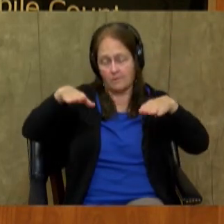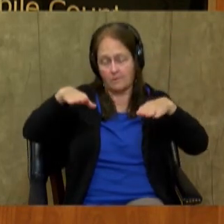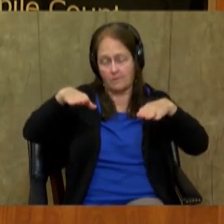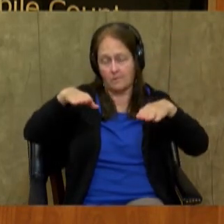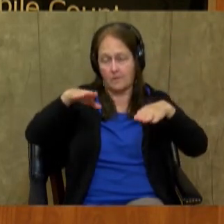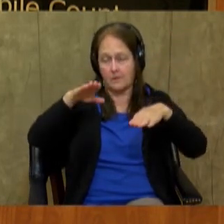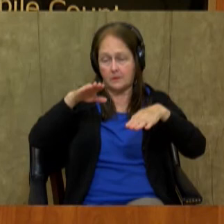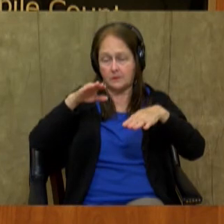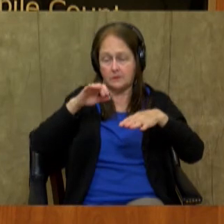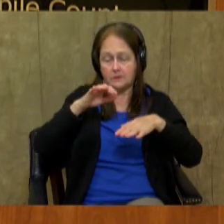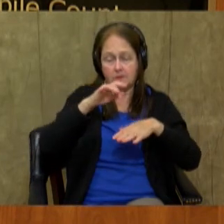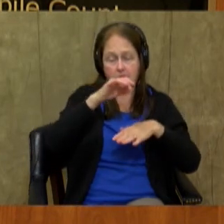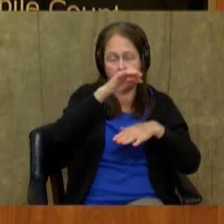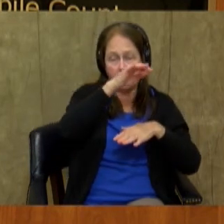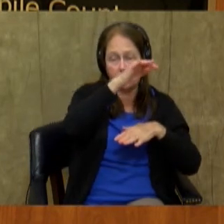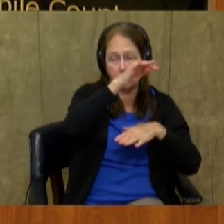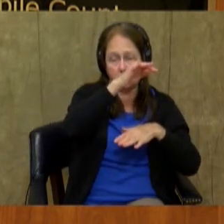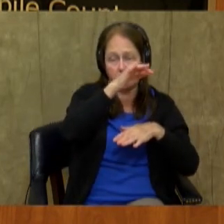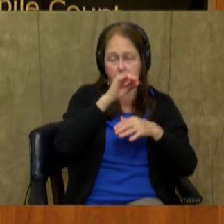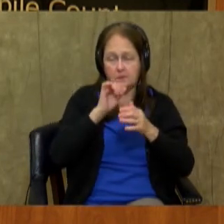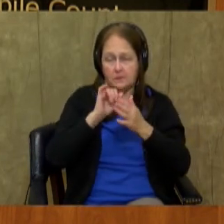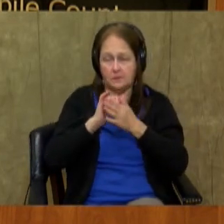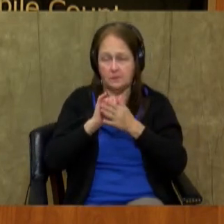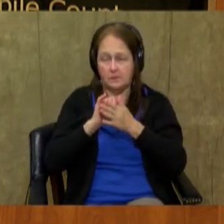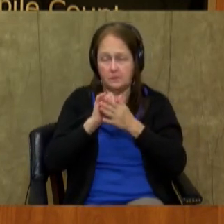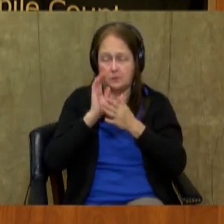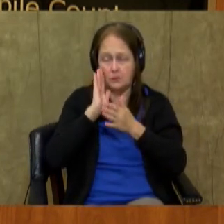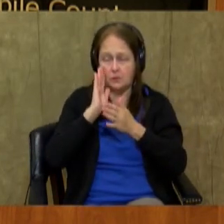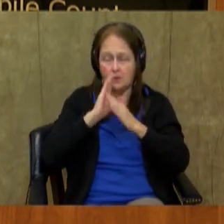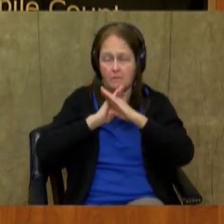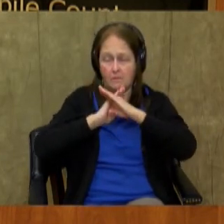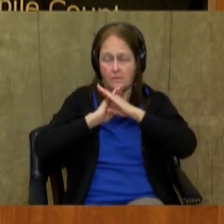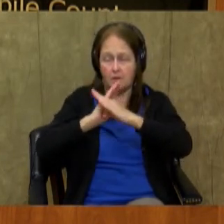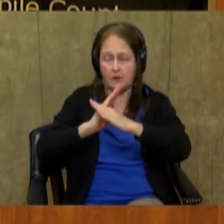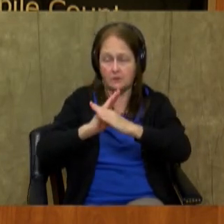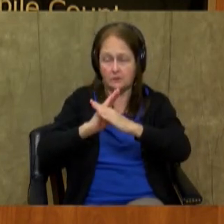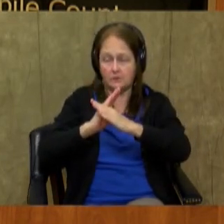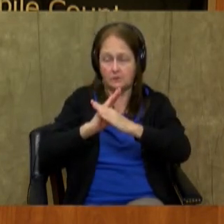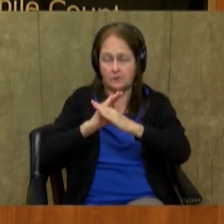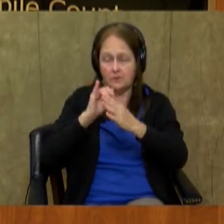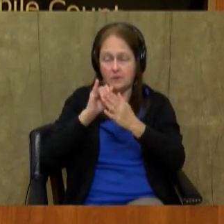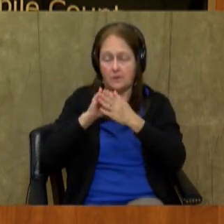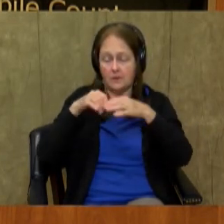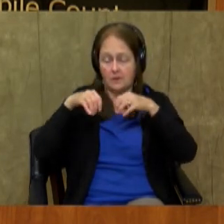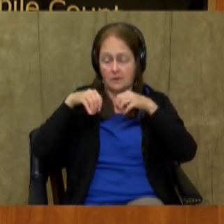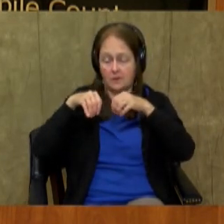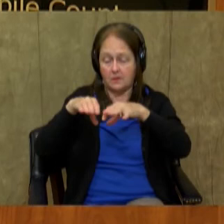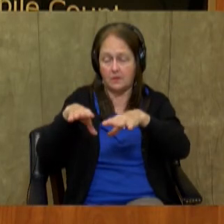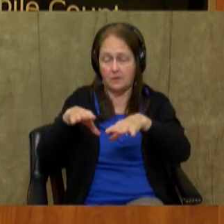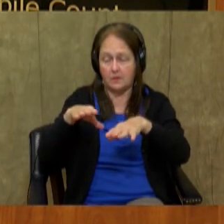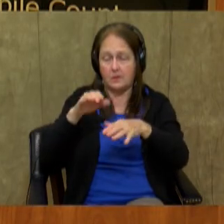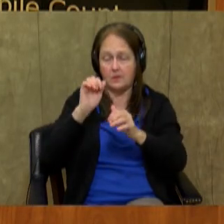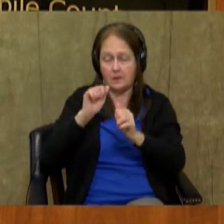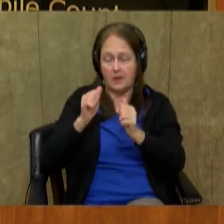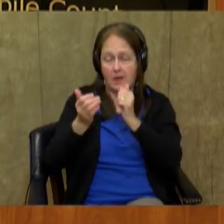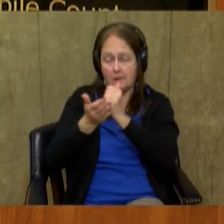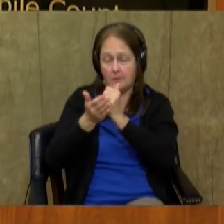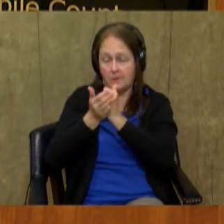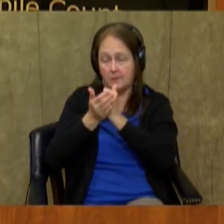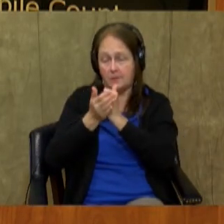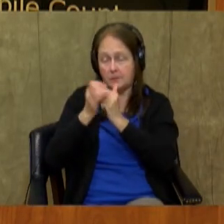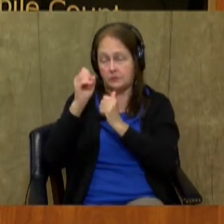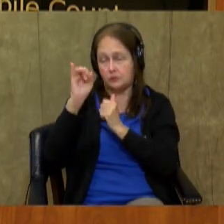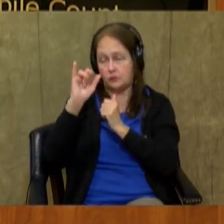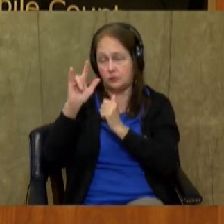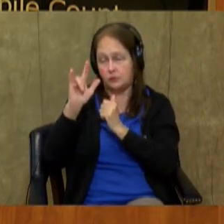into the hillside, and that basically prevents the crops from, the soil from eroding, but it's